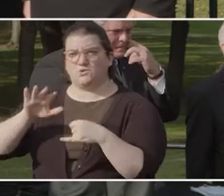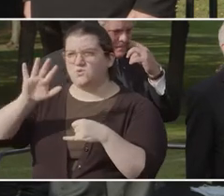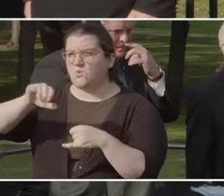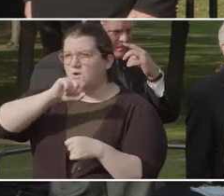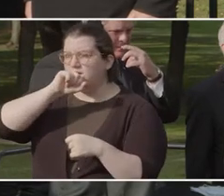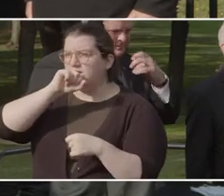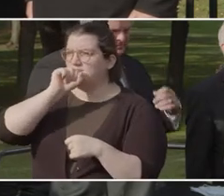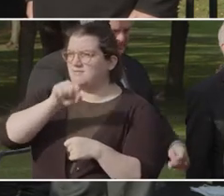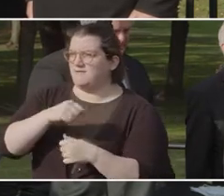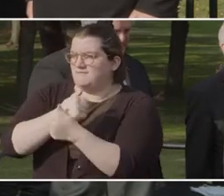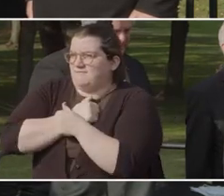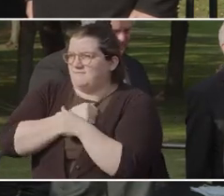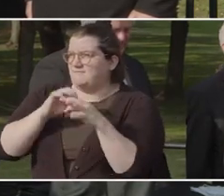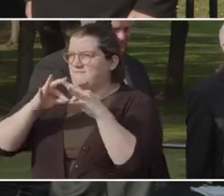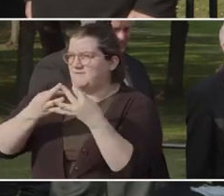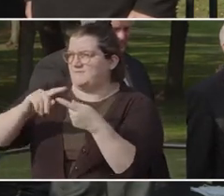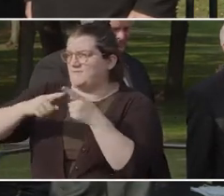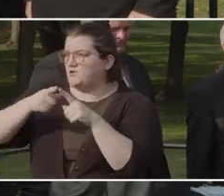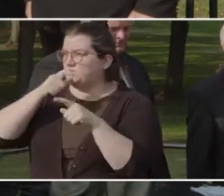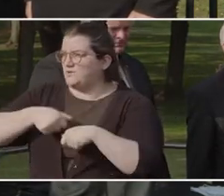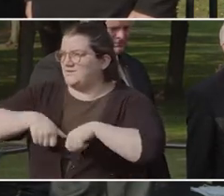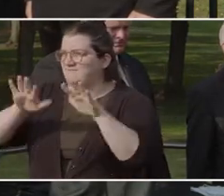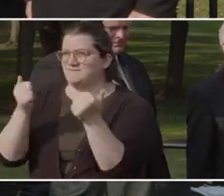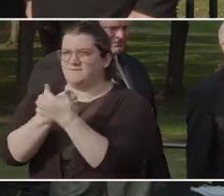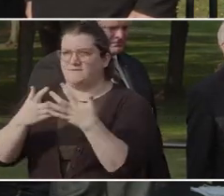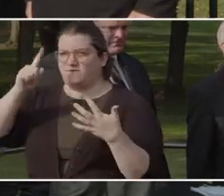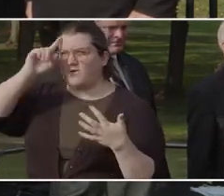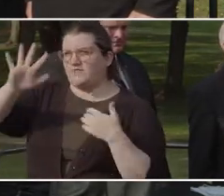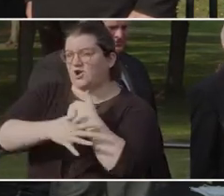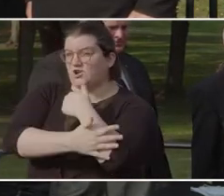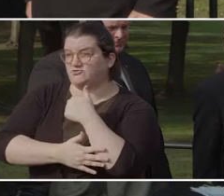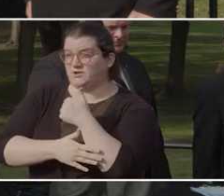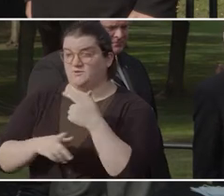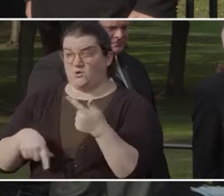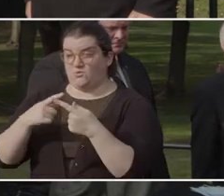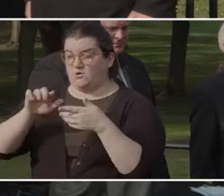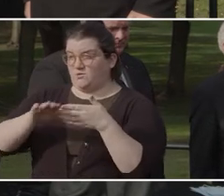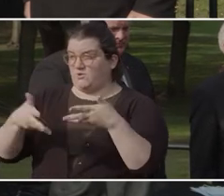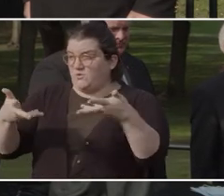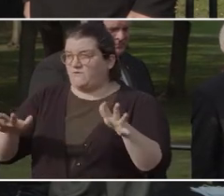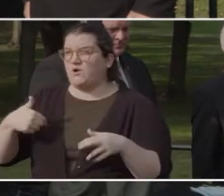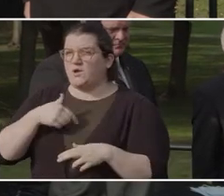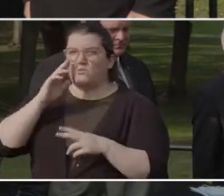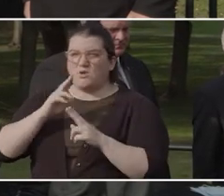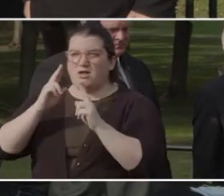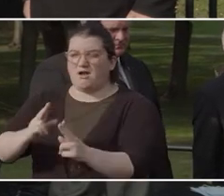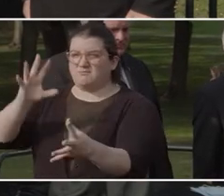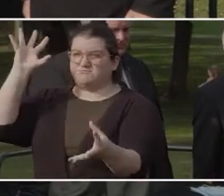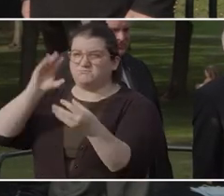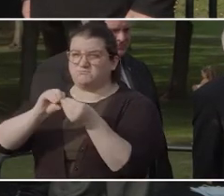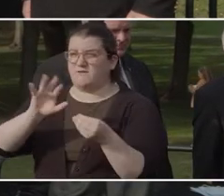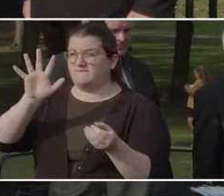ones, who gave their all for their country. By the time this weekend is over, we'll have honored more than 5,100 veterans